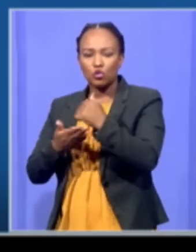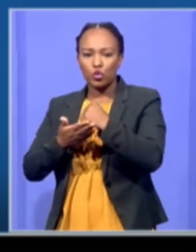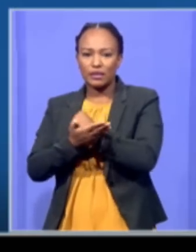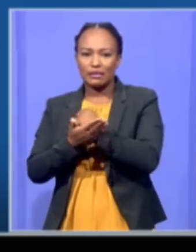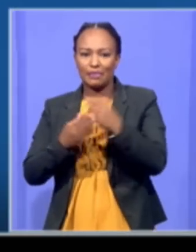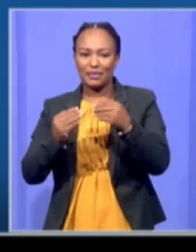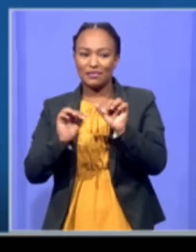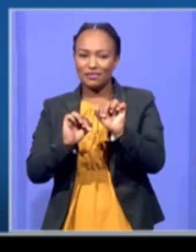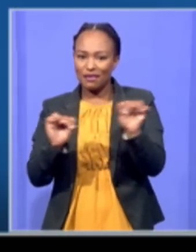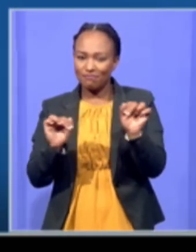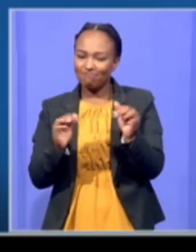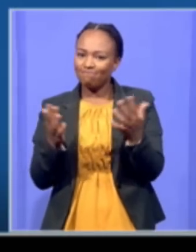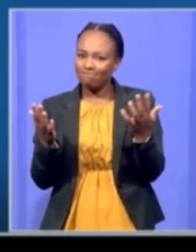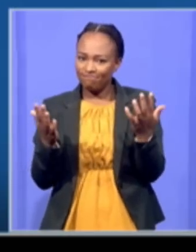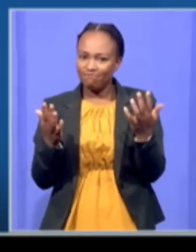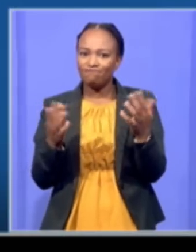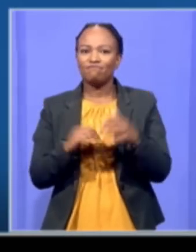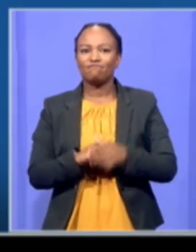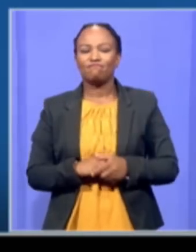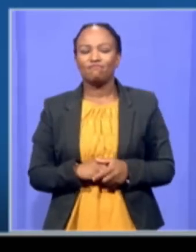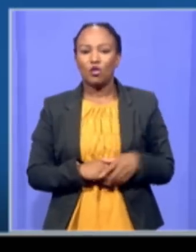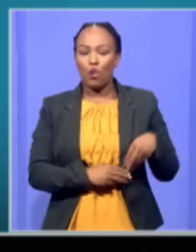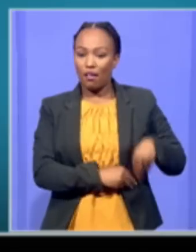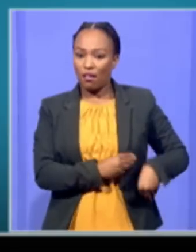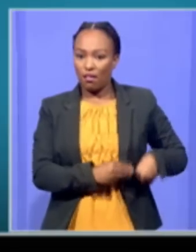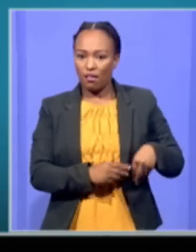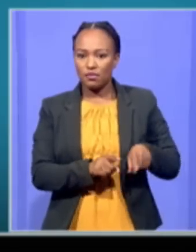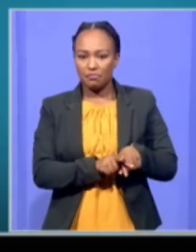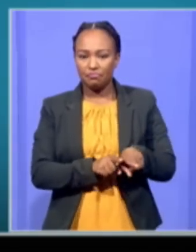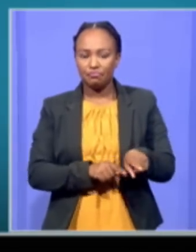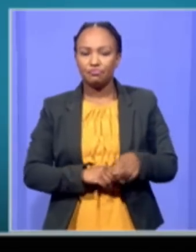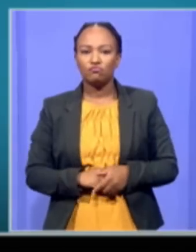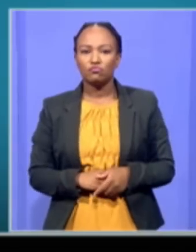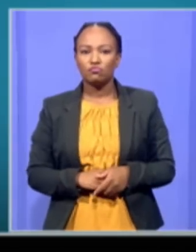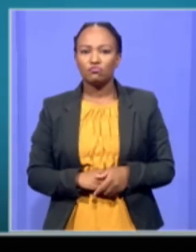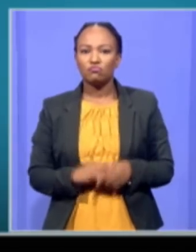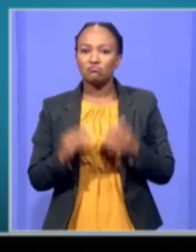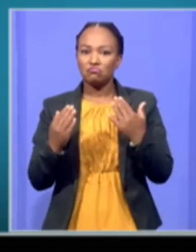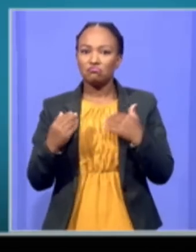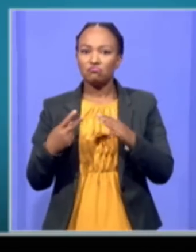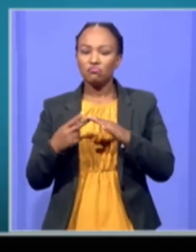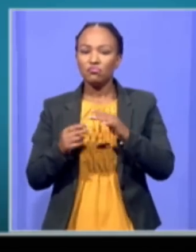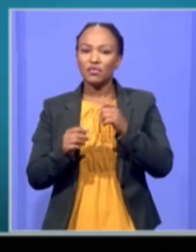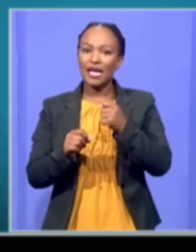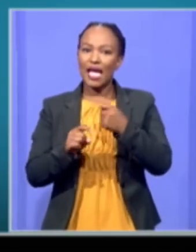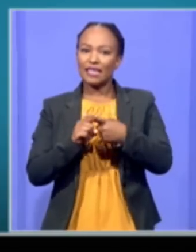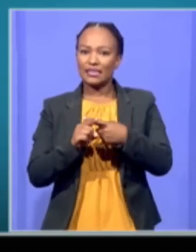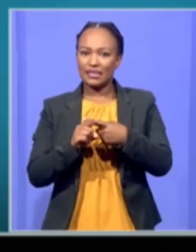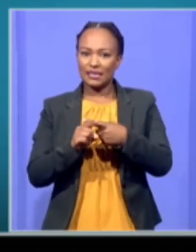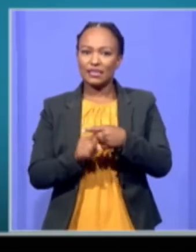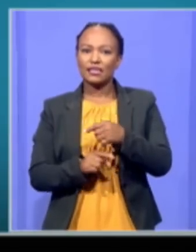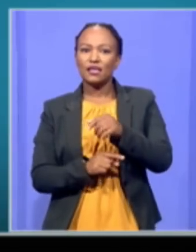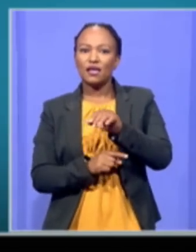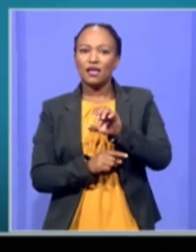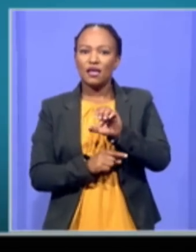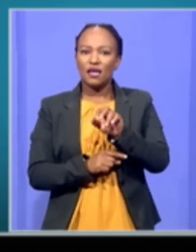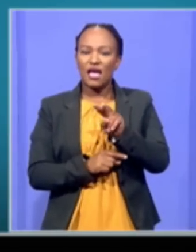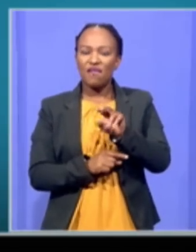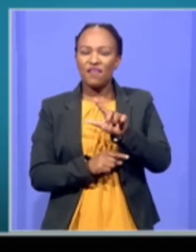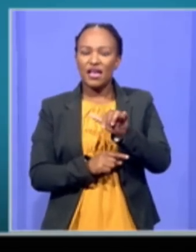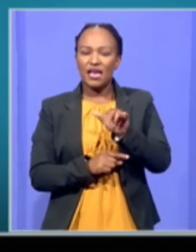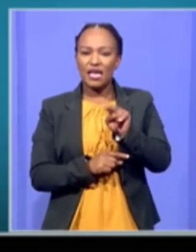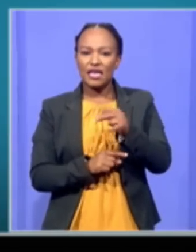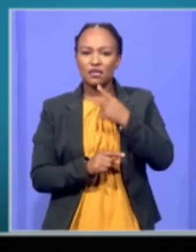tša bona gape le bjona bomenetša. Ge le letlakaleng la X Evelyn Lebepe yena o re re kwana le